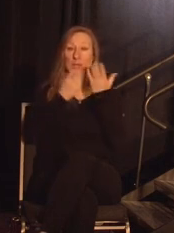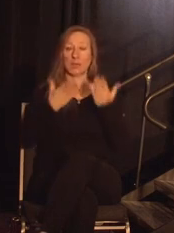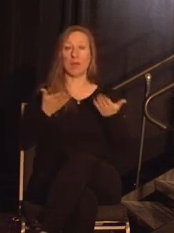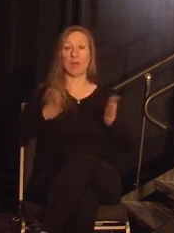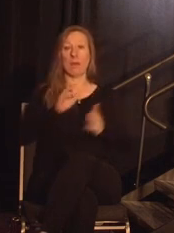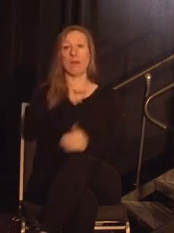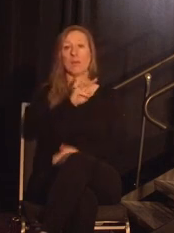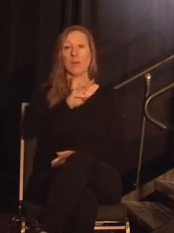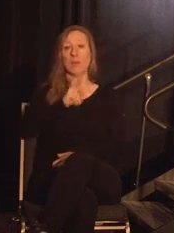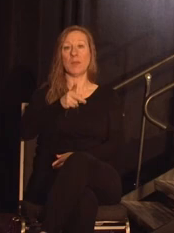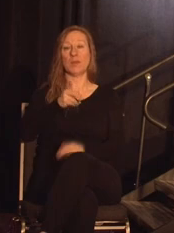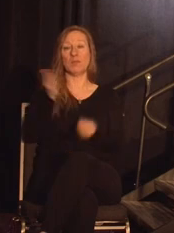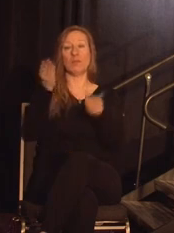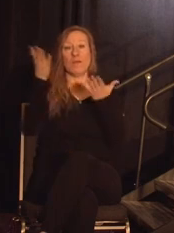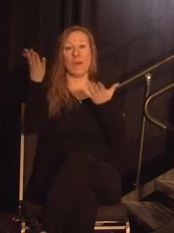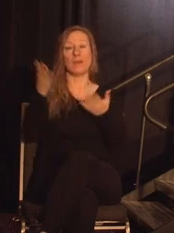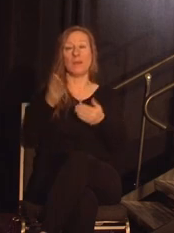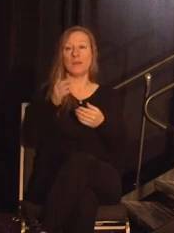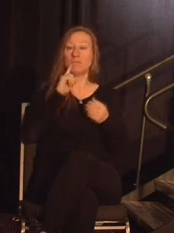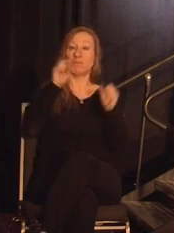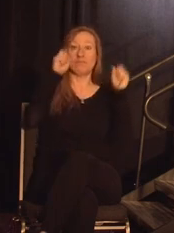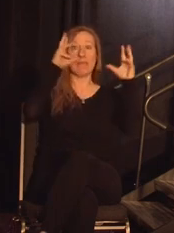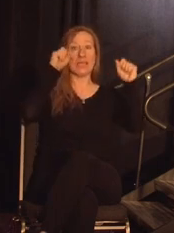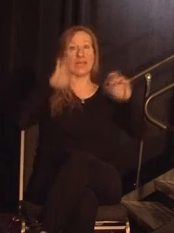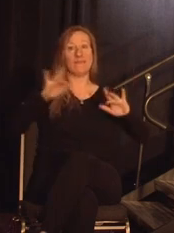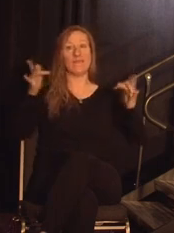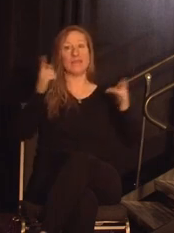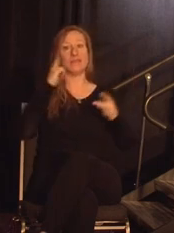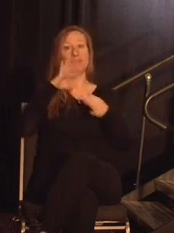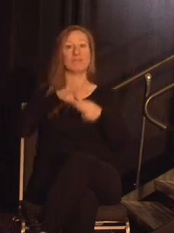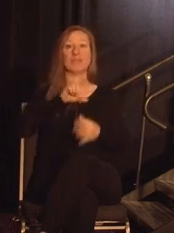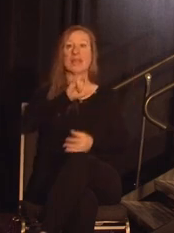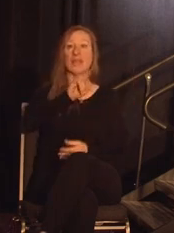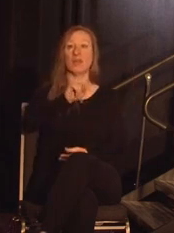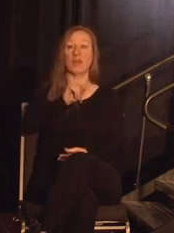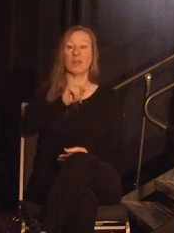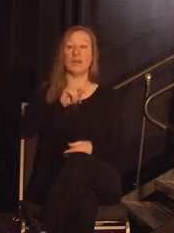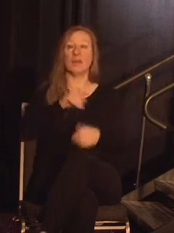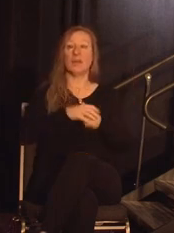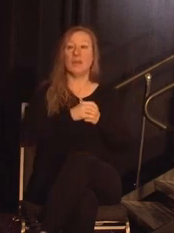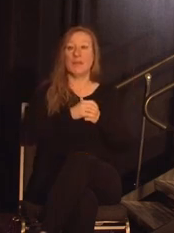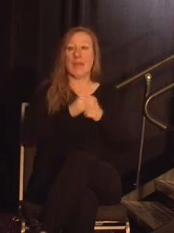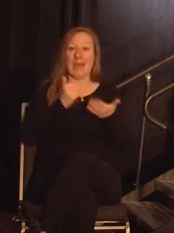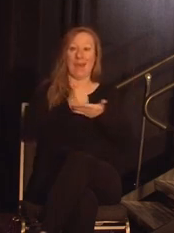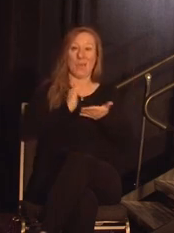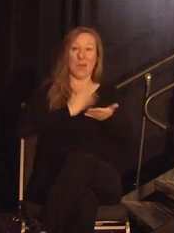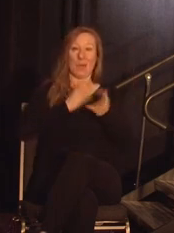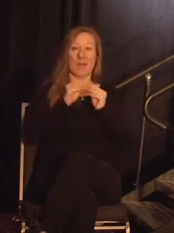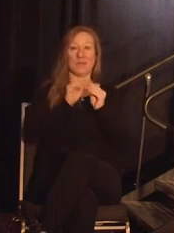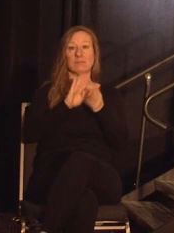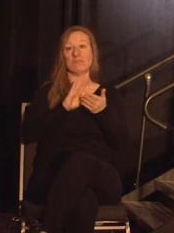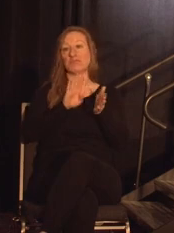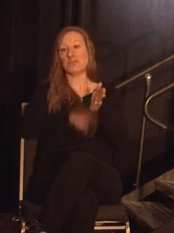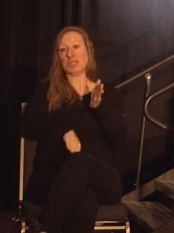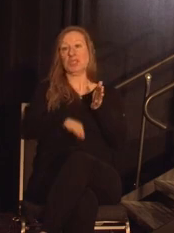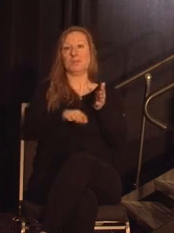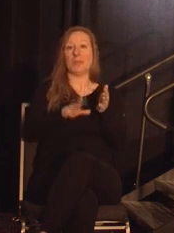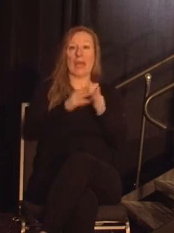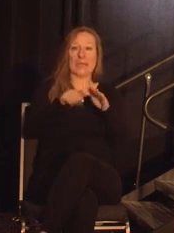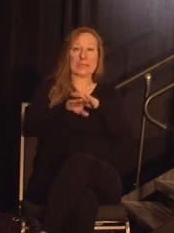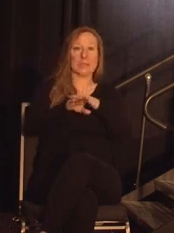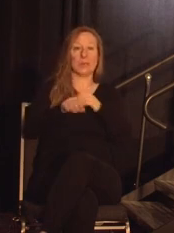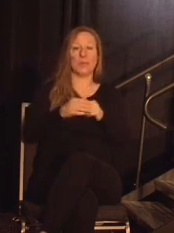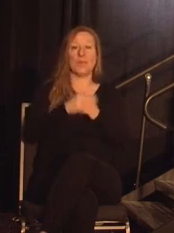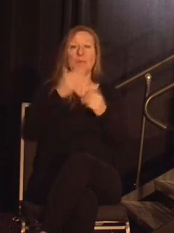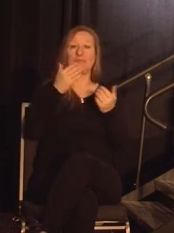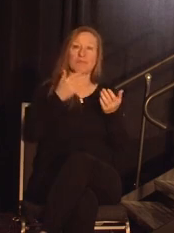these extraordinary literary events and help us keep our conference affordable and accessible. Please join me in thanking all of our